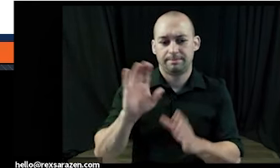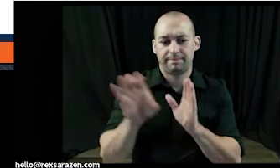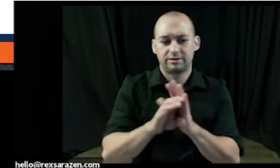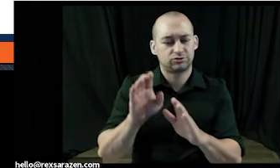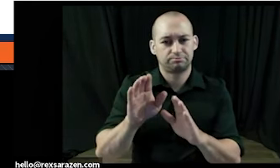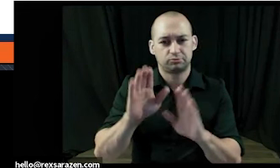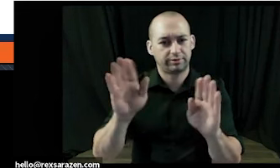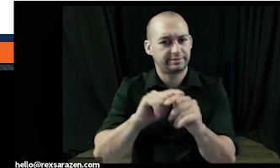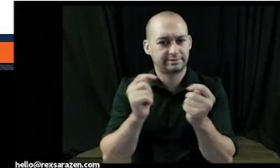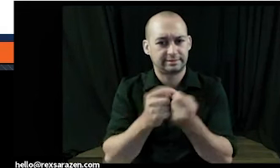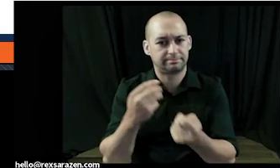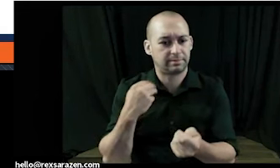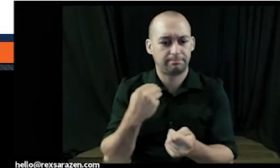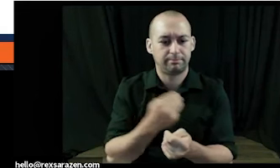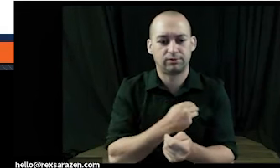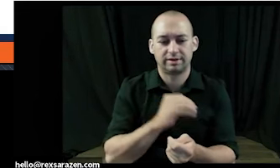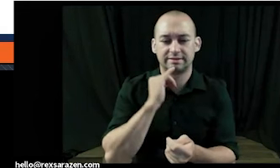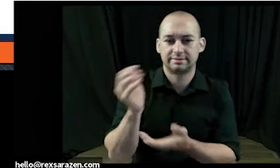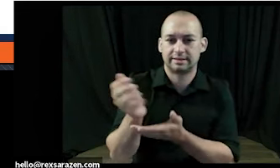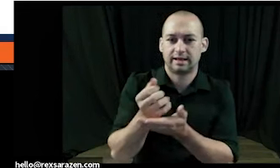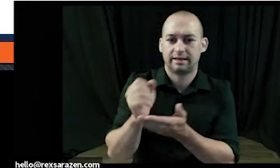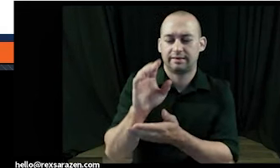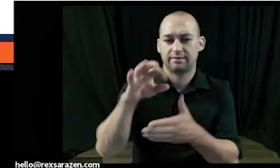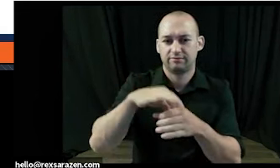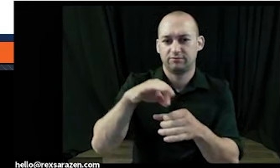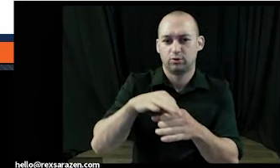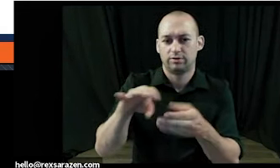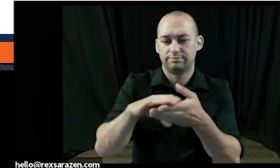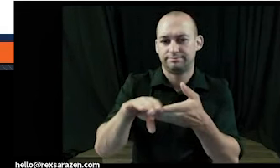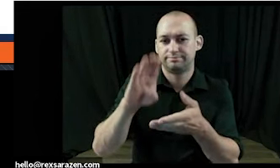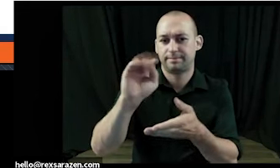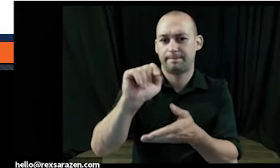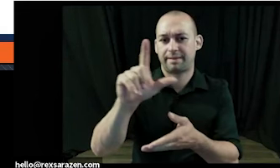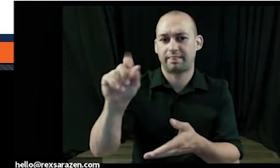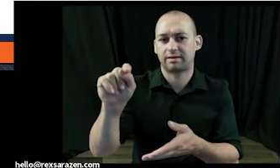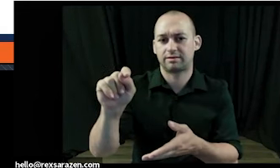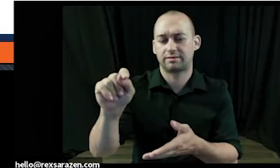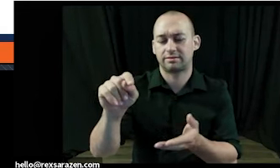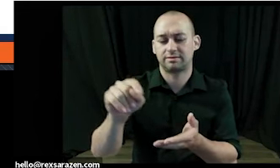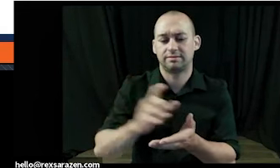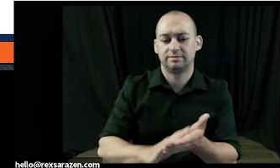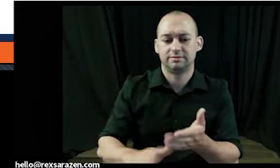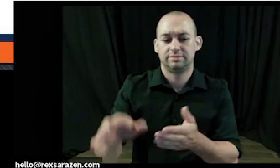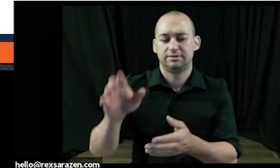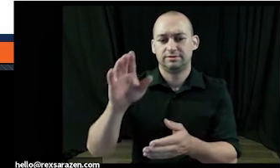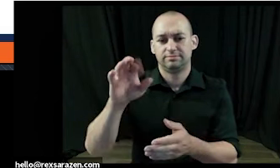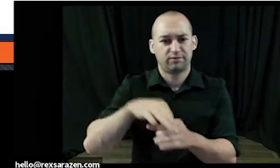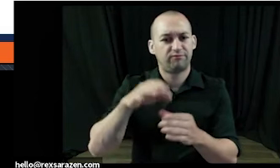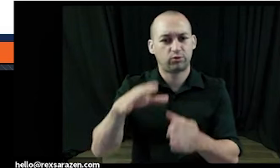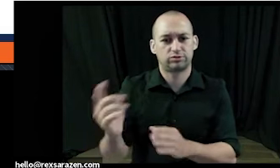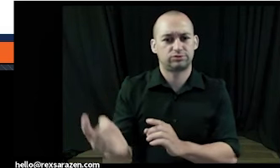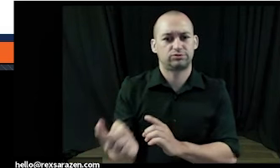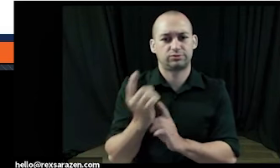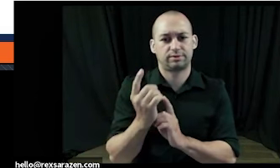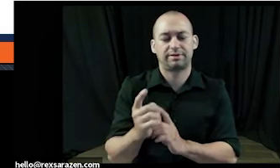team member who is retrieving the ballot from the voter driving up to the ballot drop stop. These are located